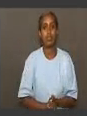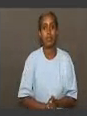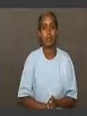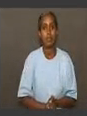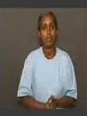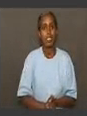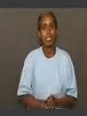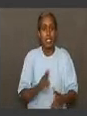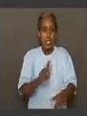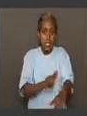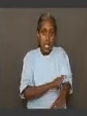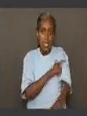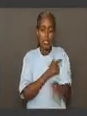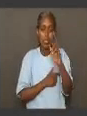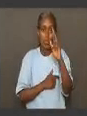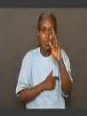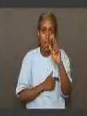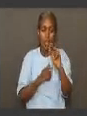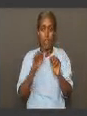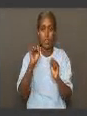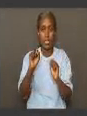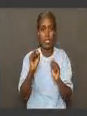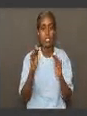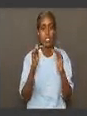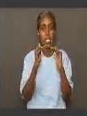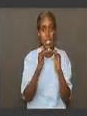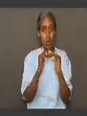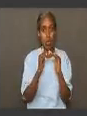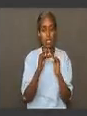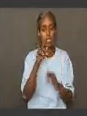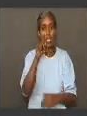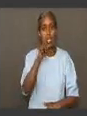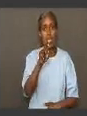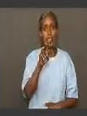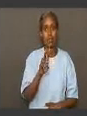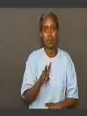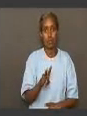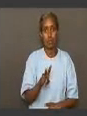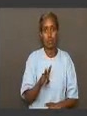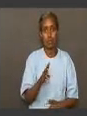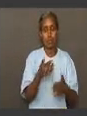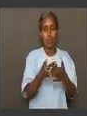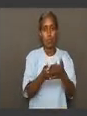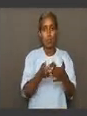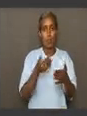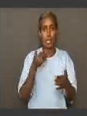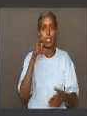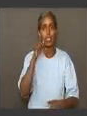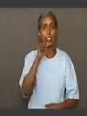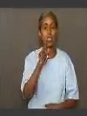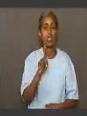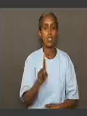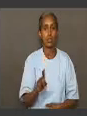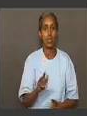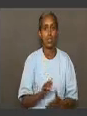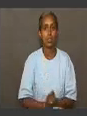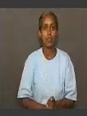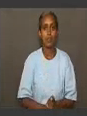If the length of RS equals x2 minus